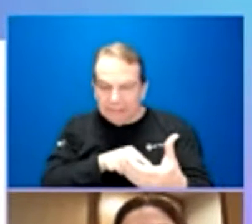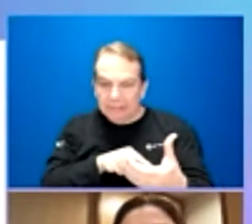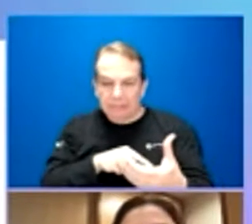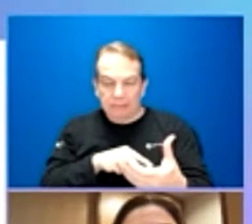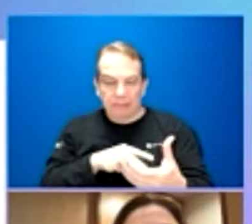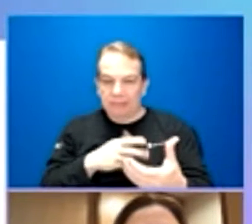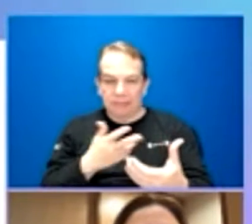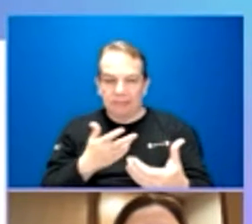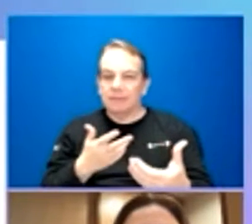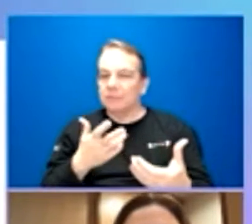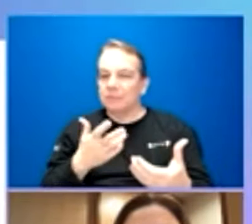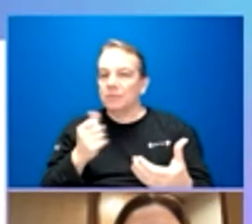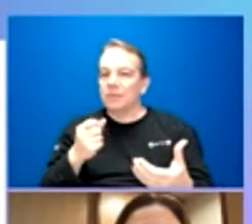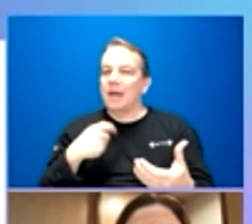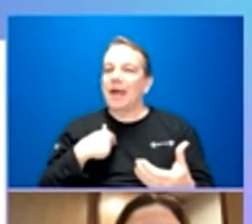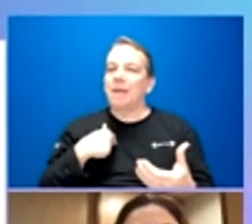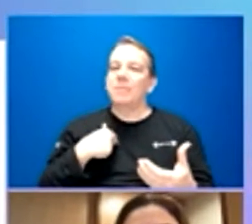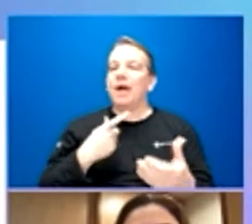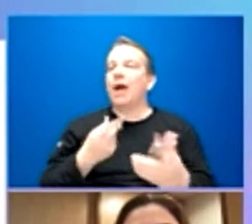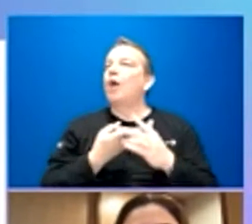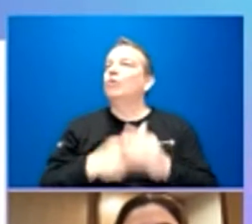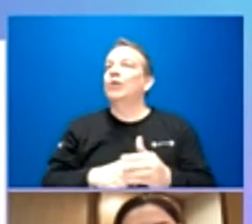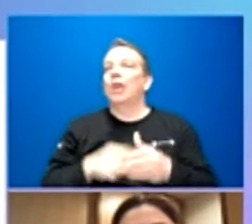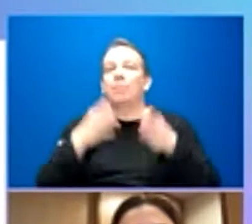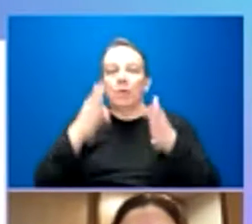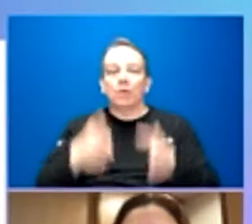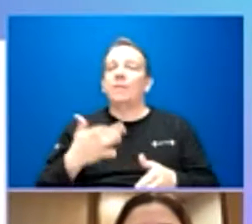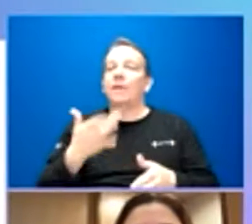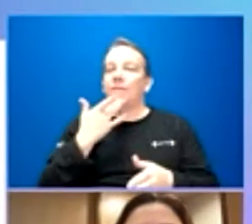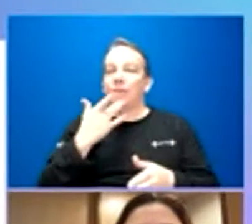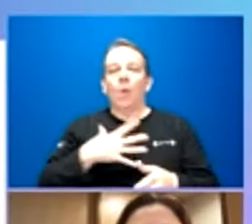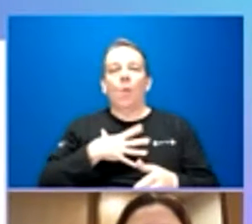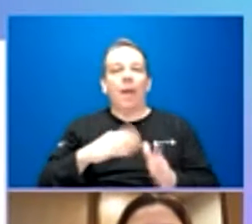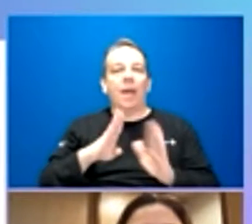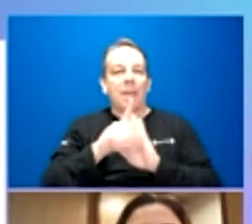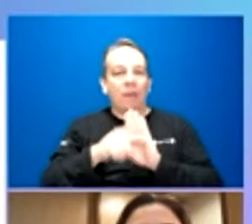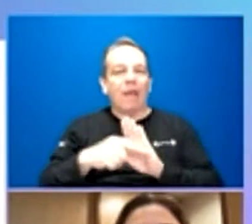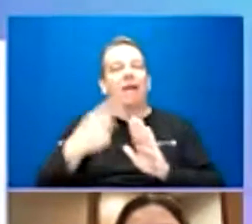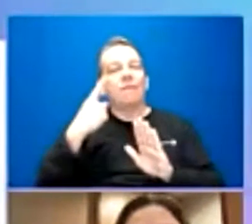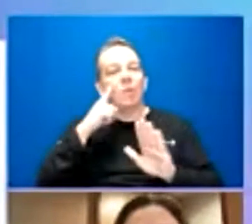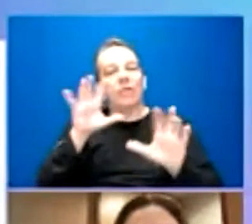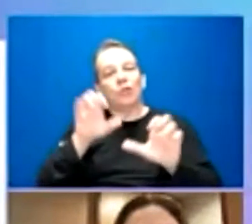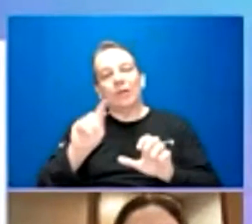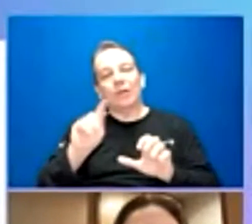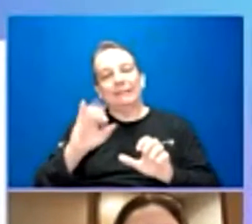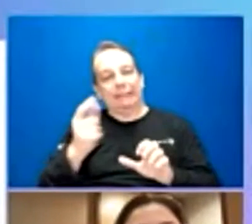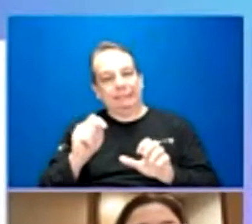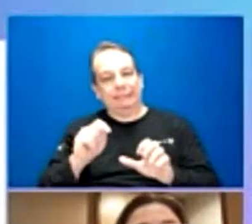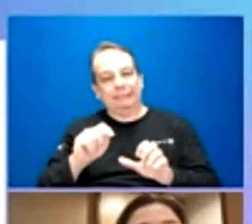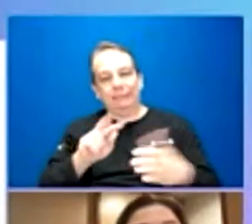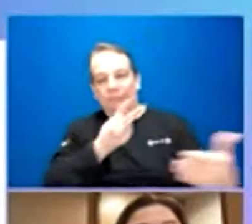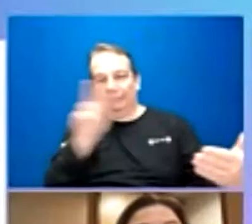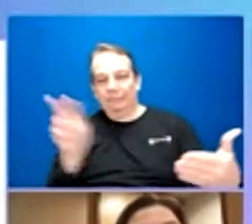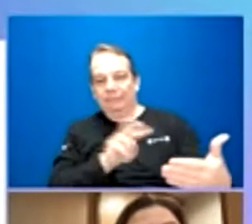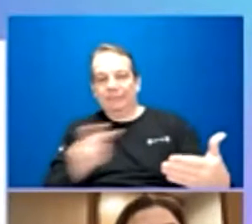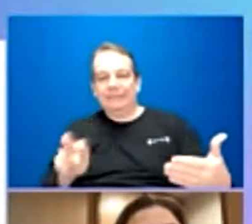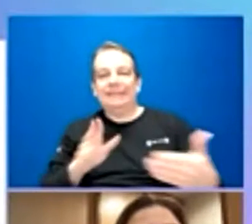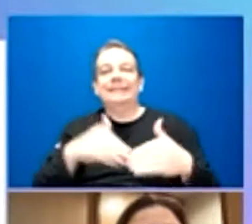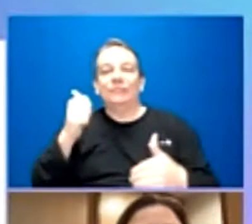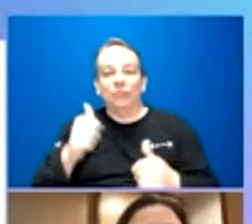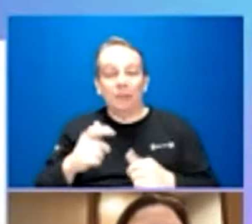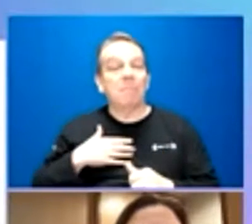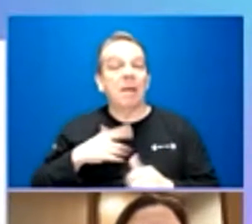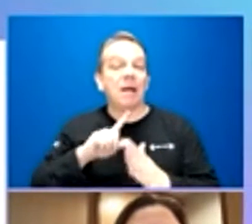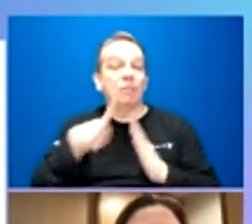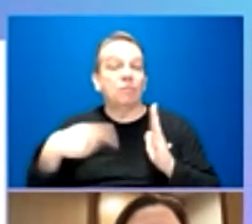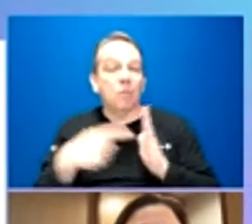way. So I'm a bit of an original person. I prefer a white background with dark text. So in my role as